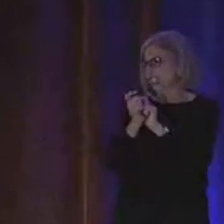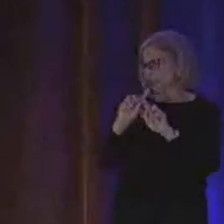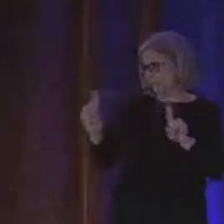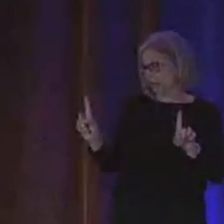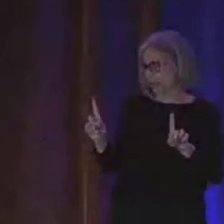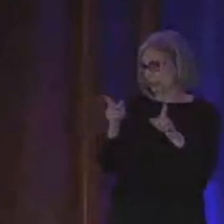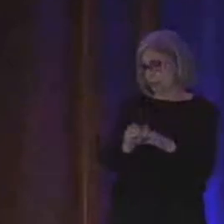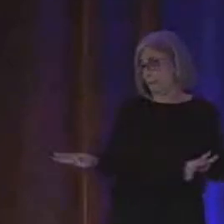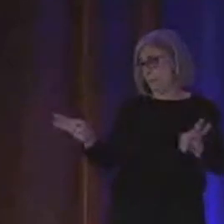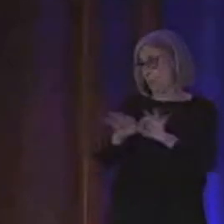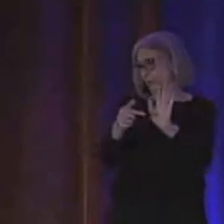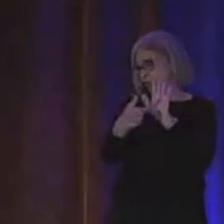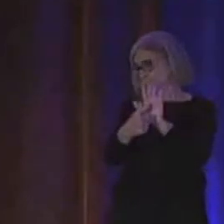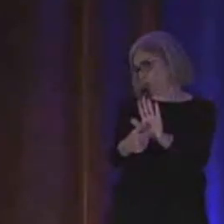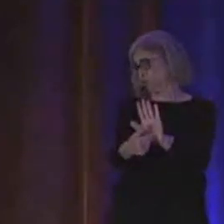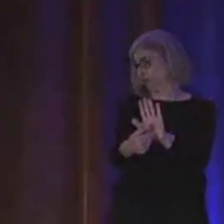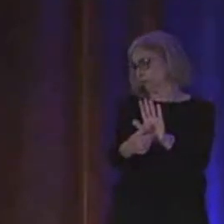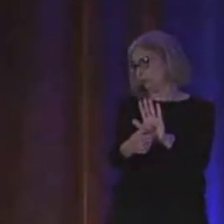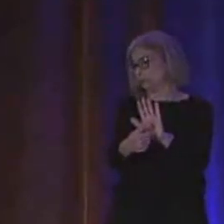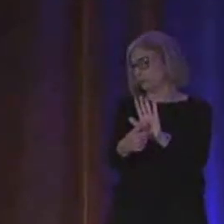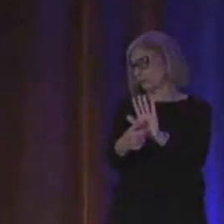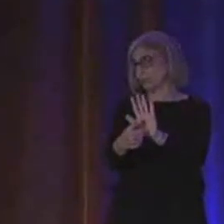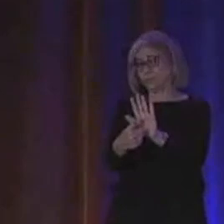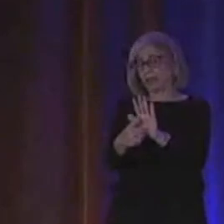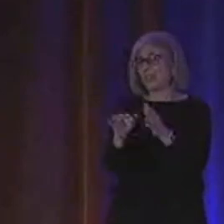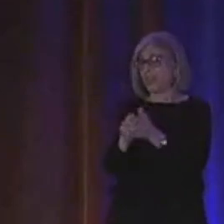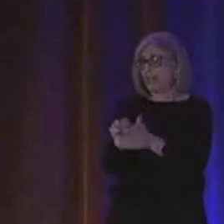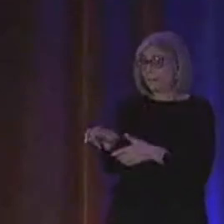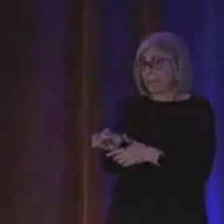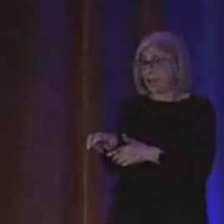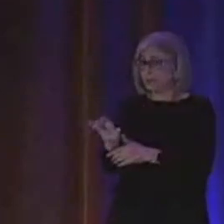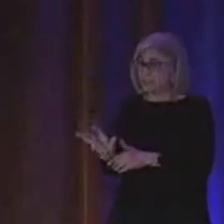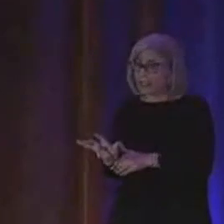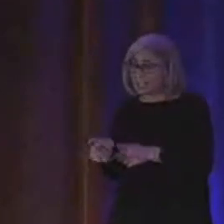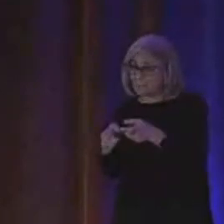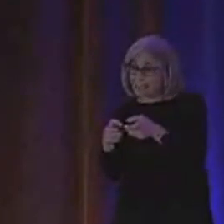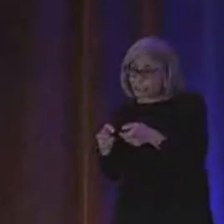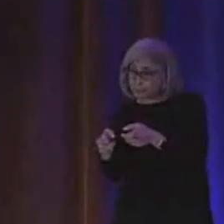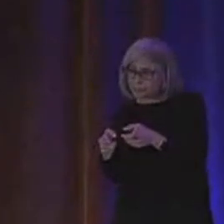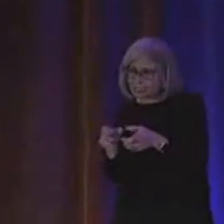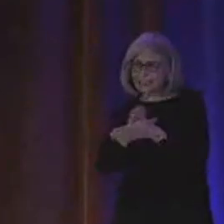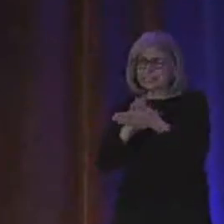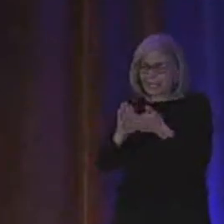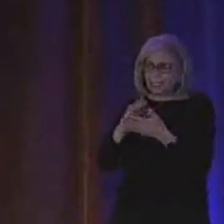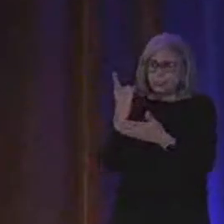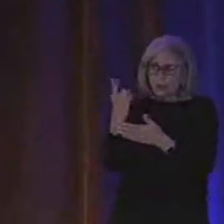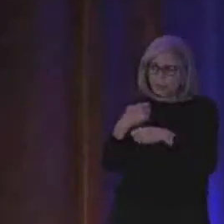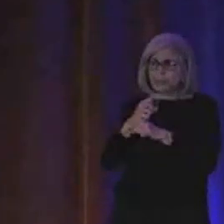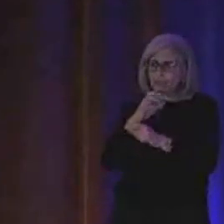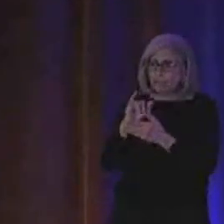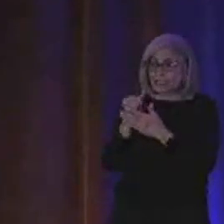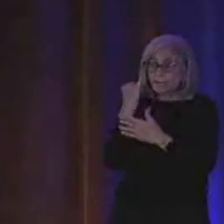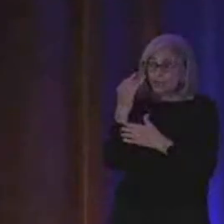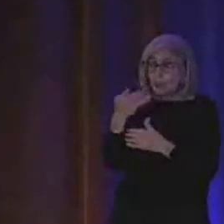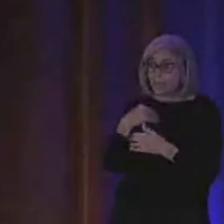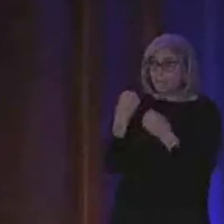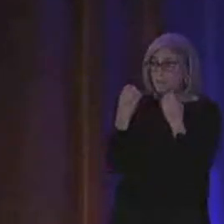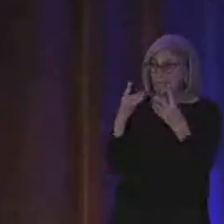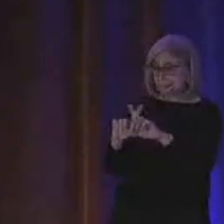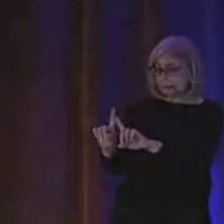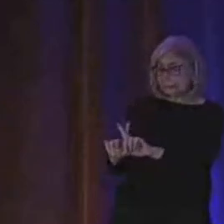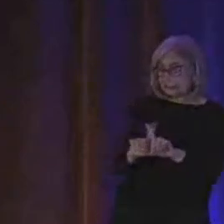important to show this. And then for mouse click management, it's nice to always make sure that if you have multiple